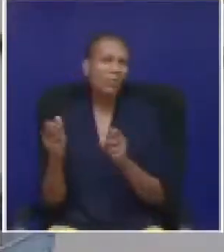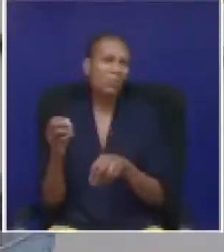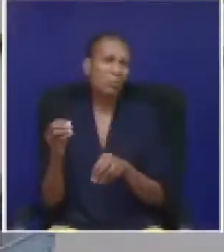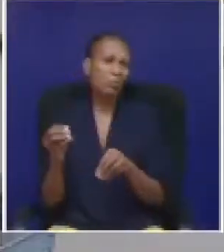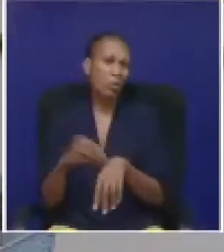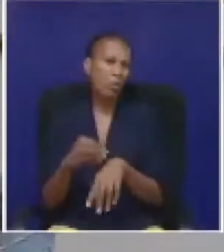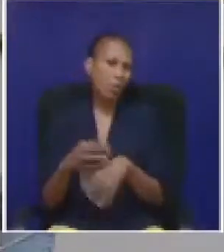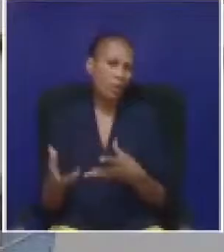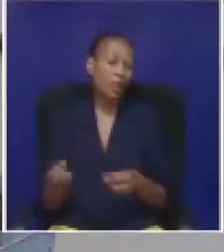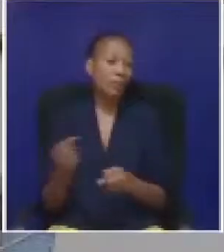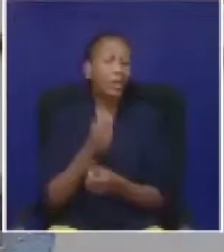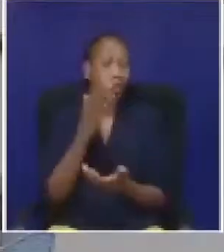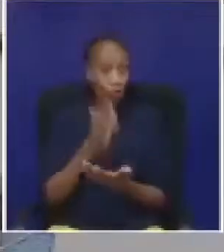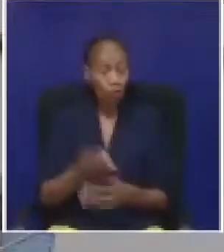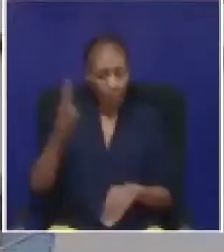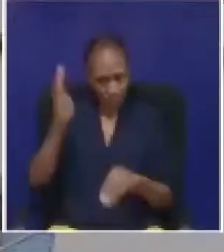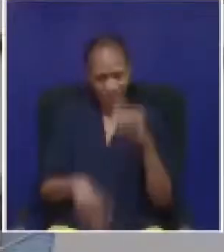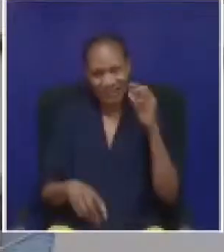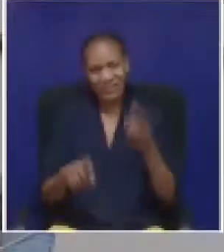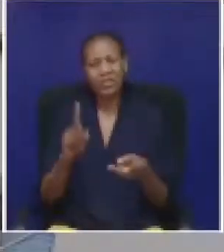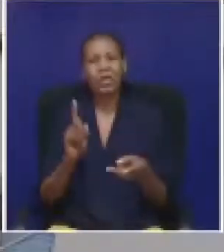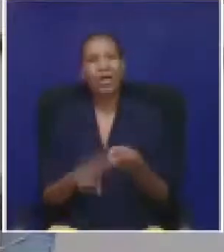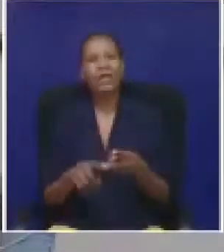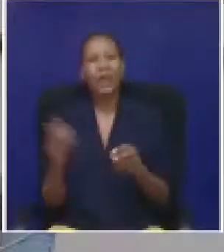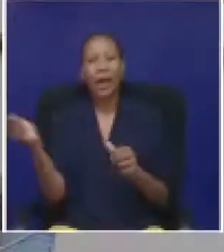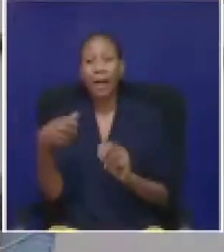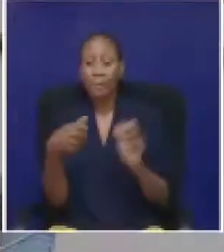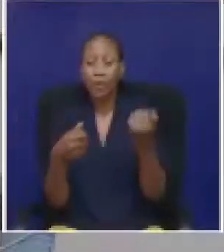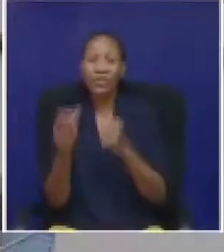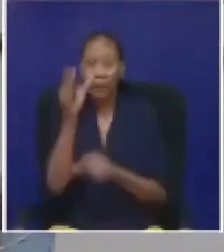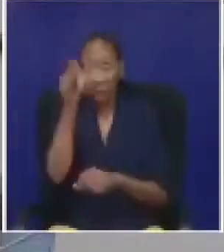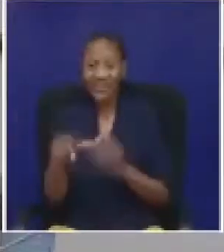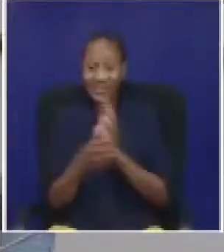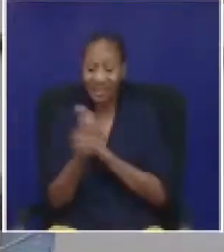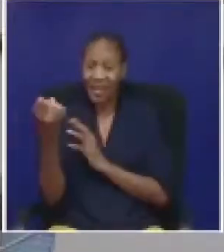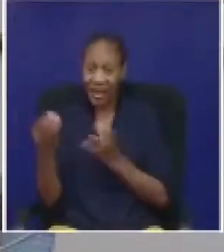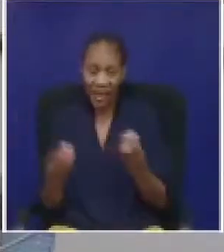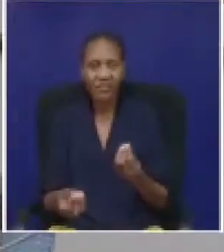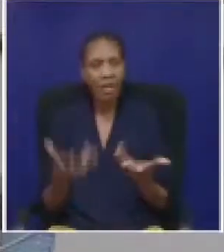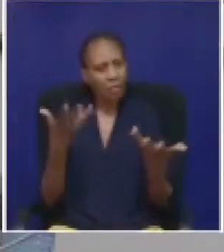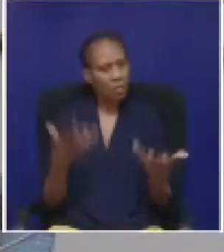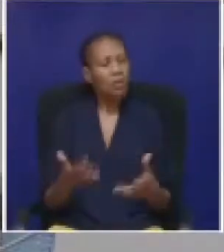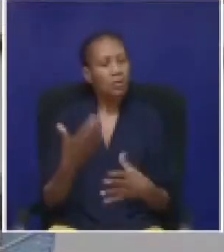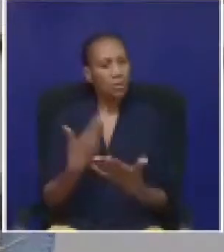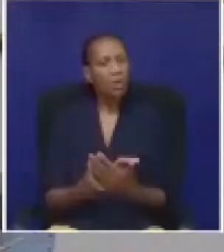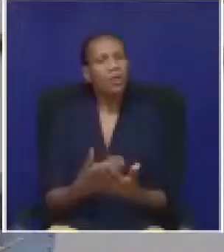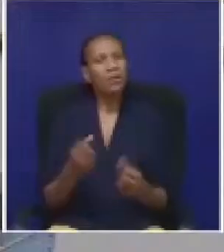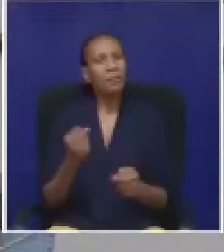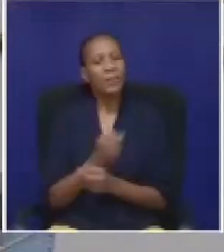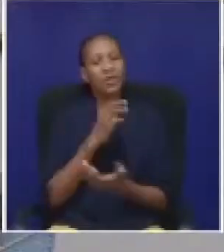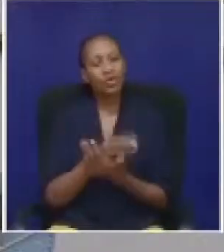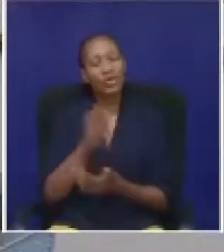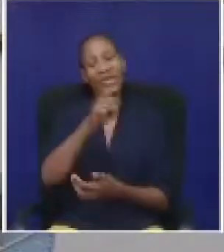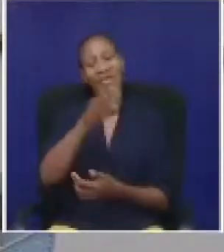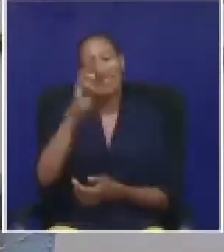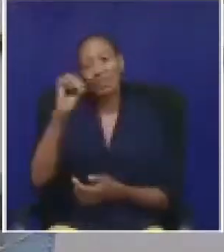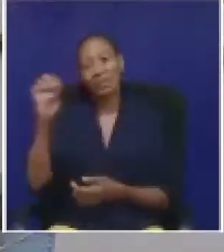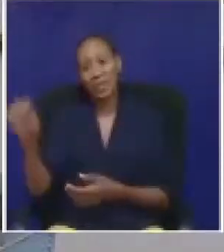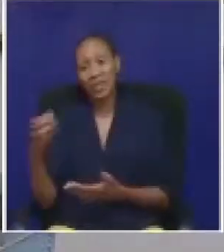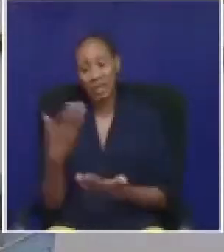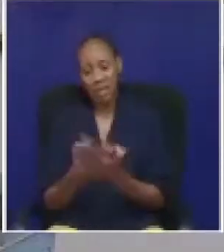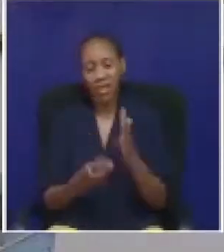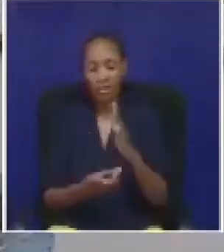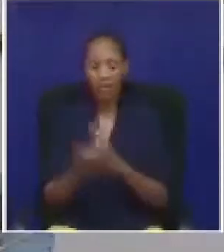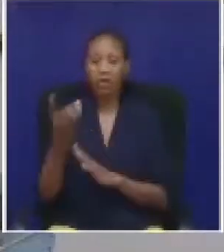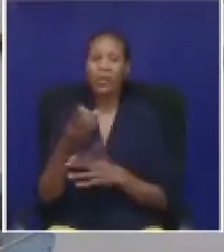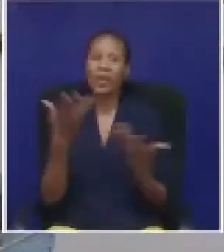accountability, and ensure that professionals are appointed to drive the ease of doing business initiative so that SMMEs actually benefit and